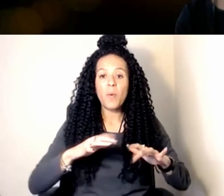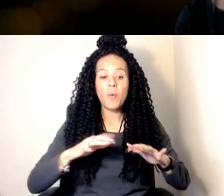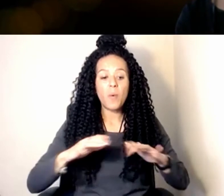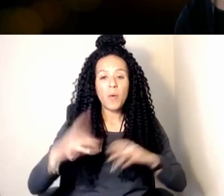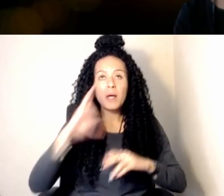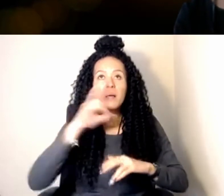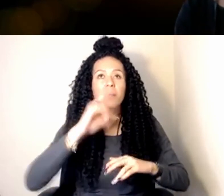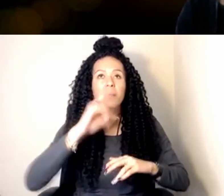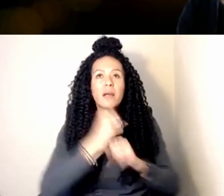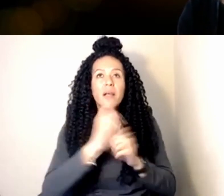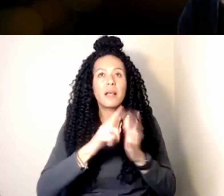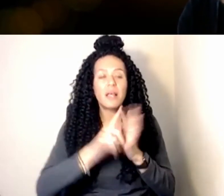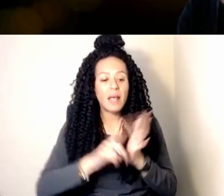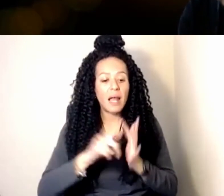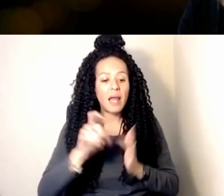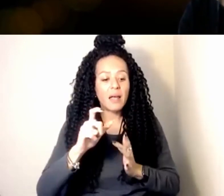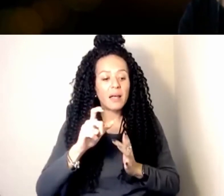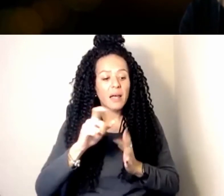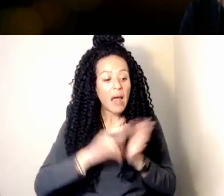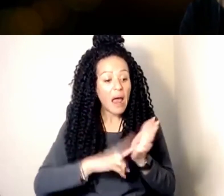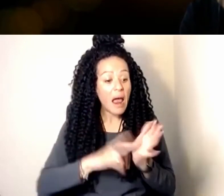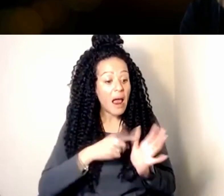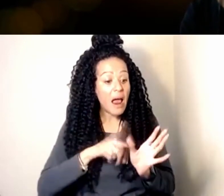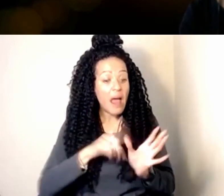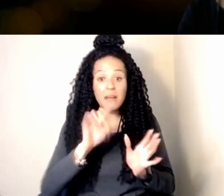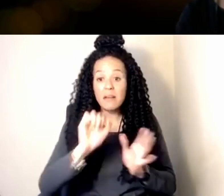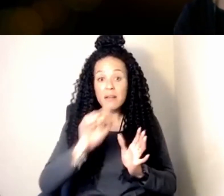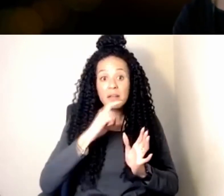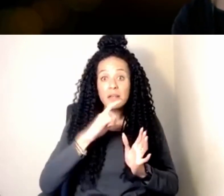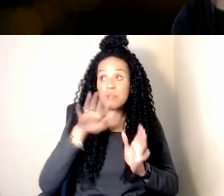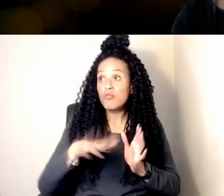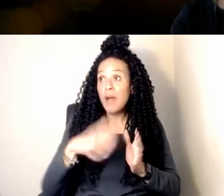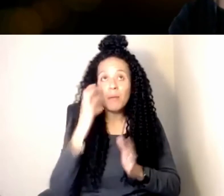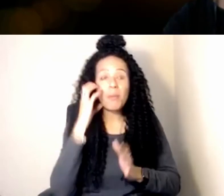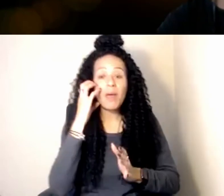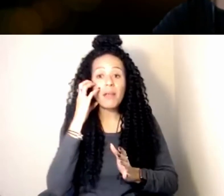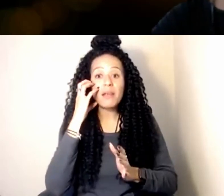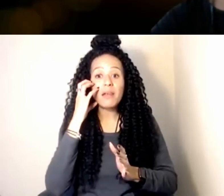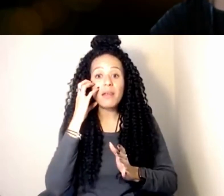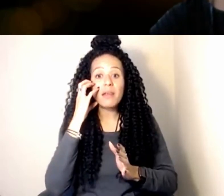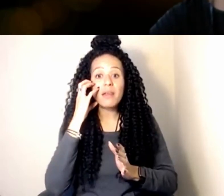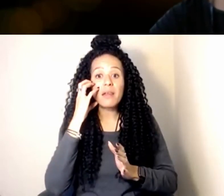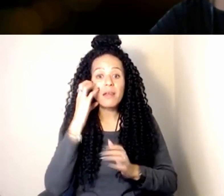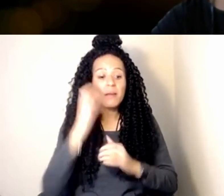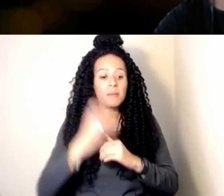Quia shuel Enya. Enya's childbed. Is ha a leniv erivre.